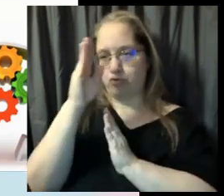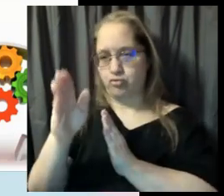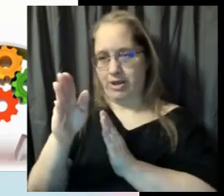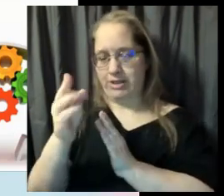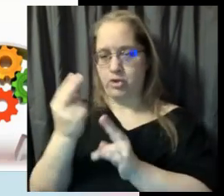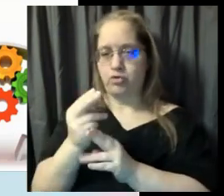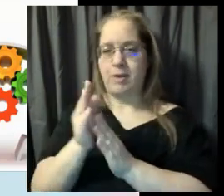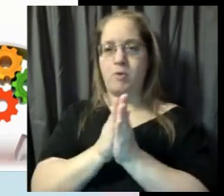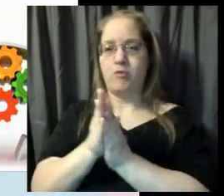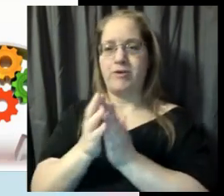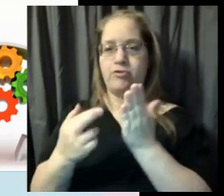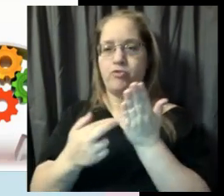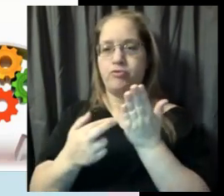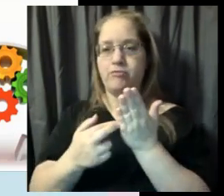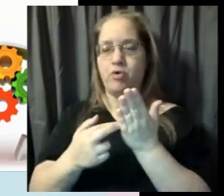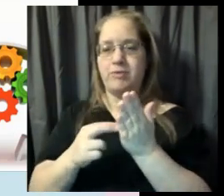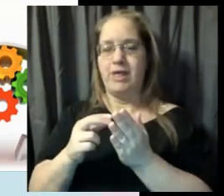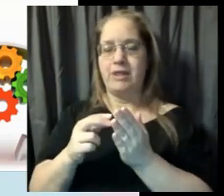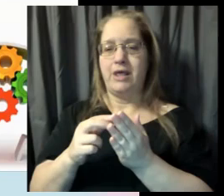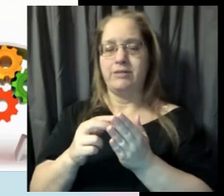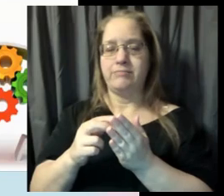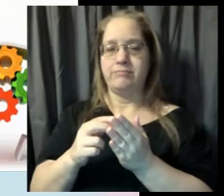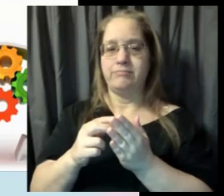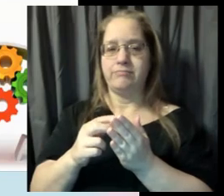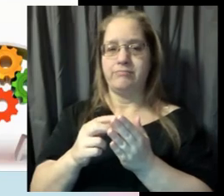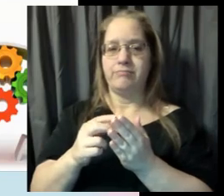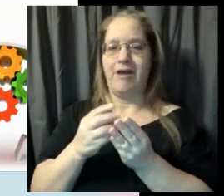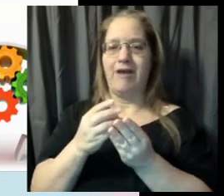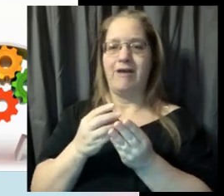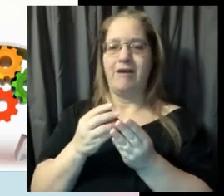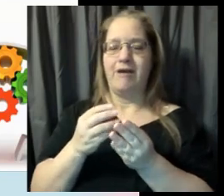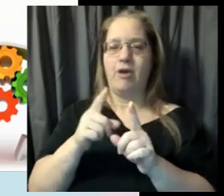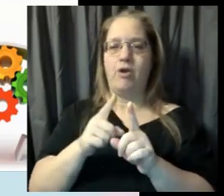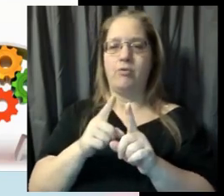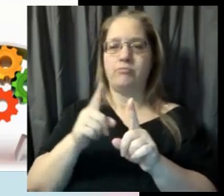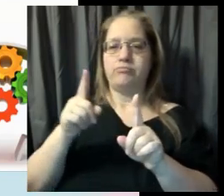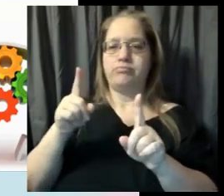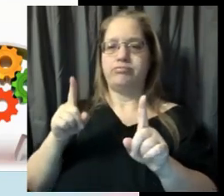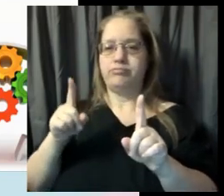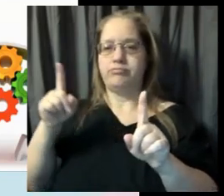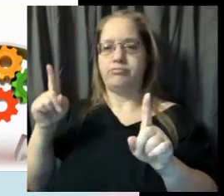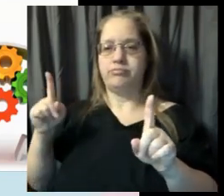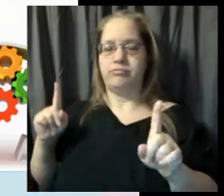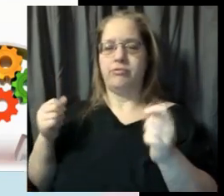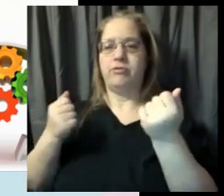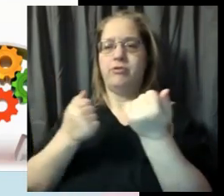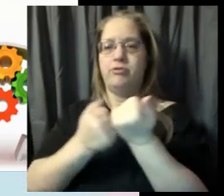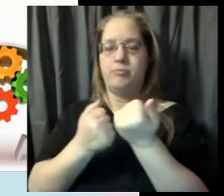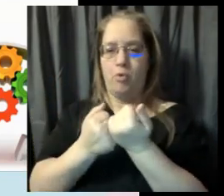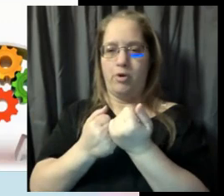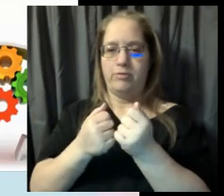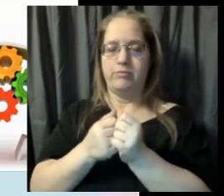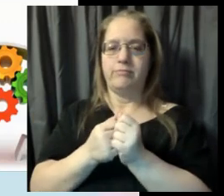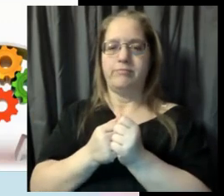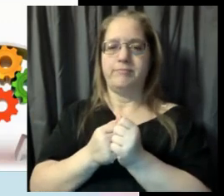reinforcement, and then gradually fading supports as they come in. Each of these approaches provides